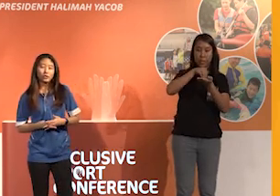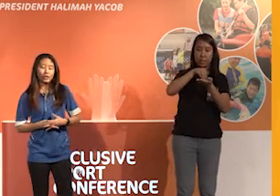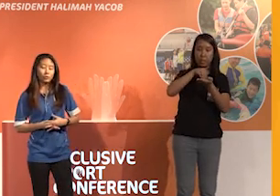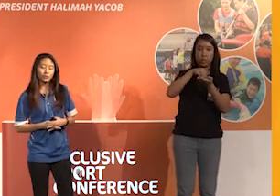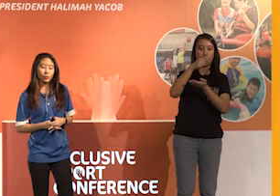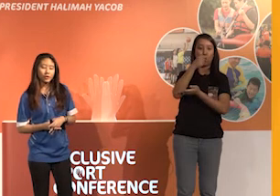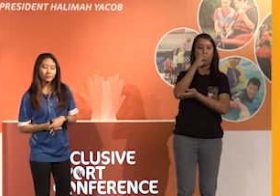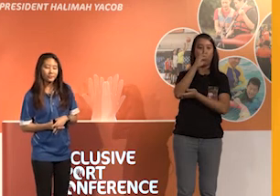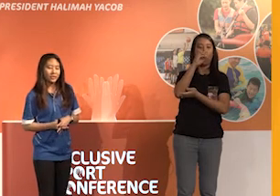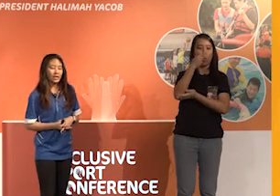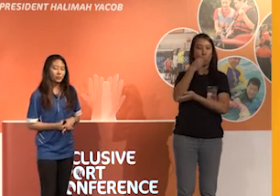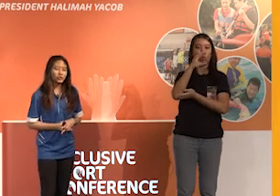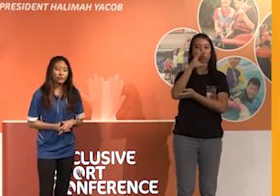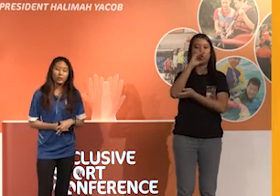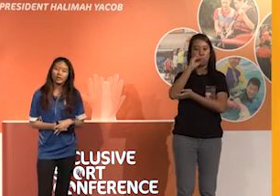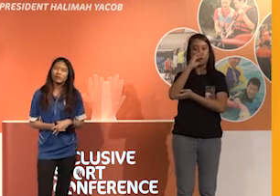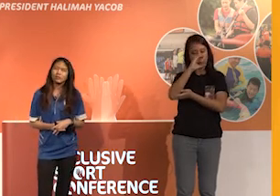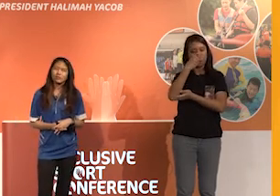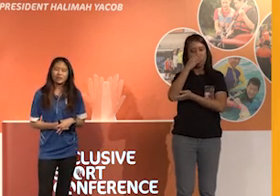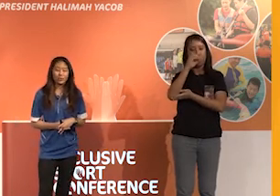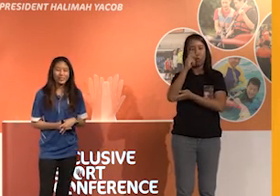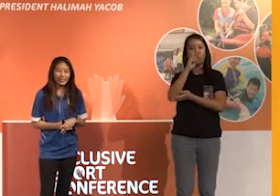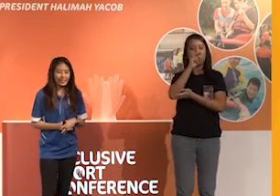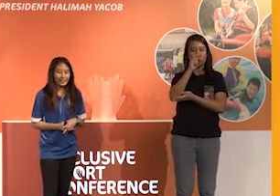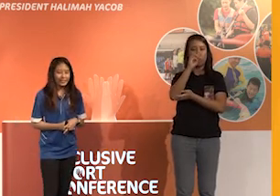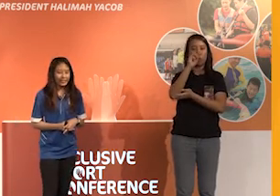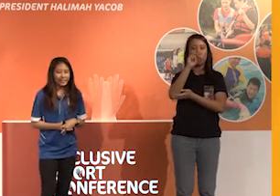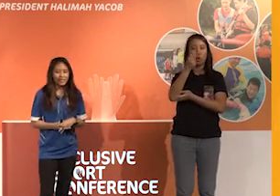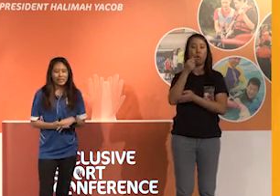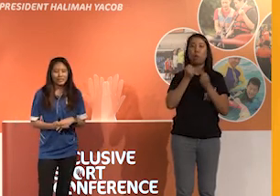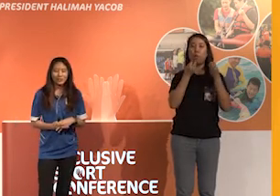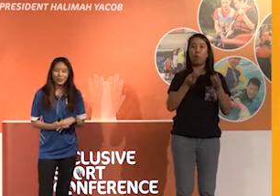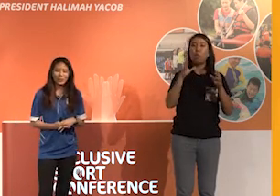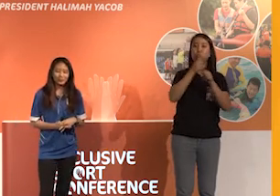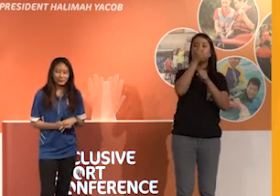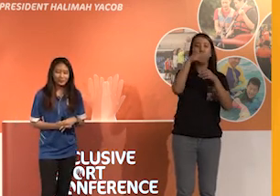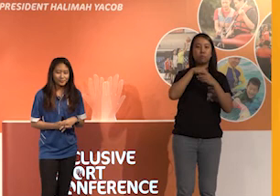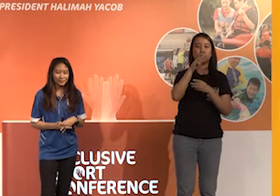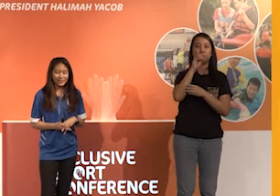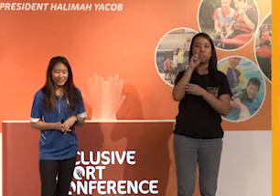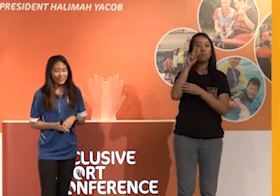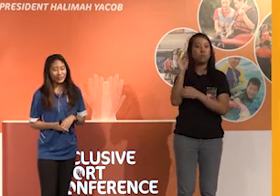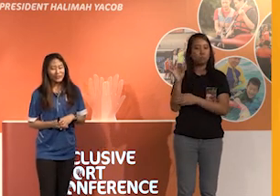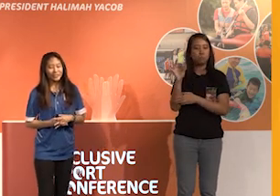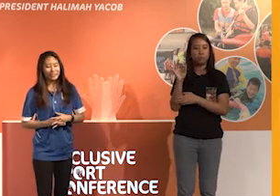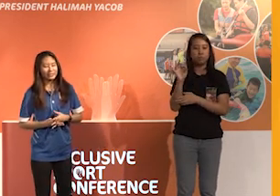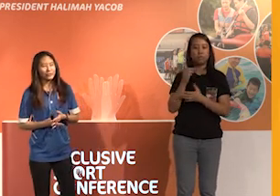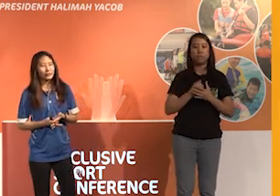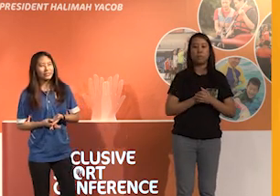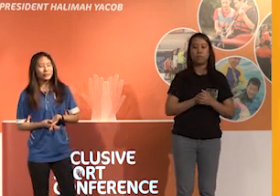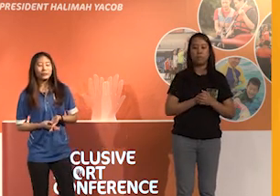Chok Tong in the Bowls Award, in which I've won in 2019. So it's a